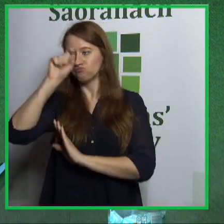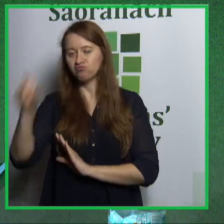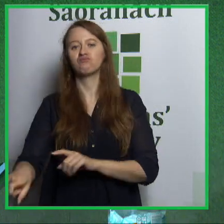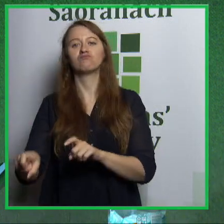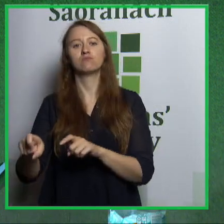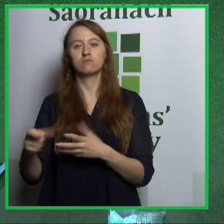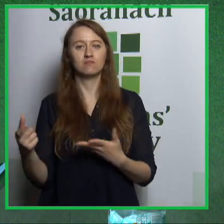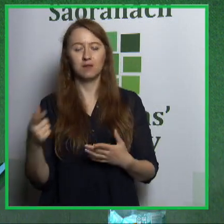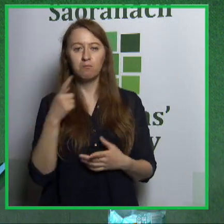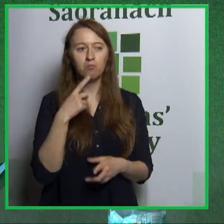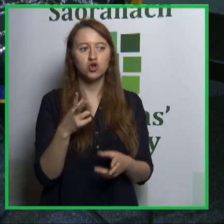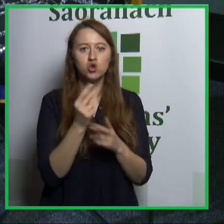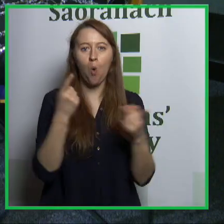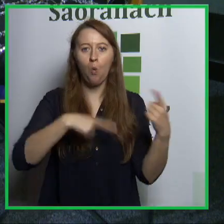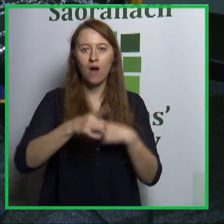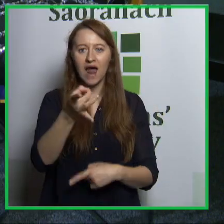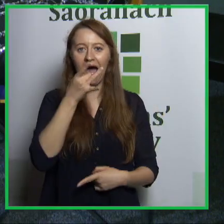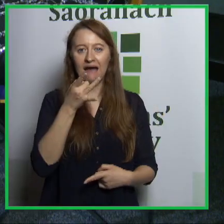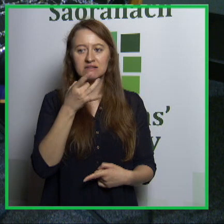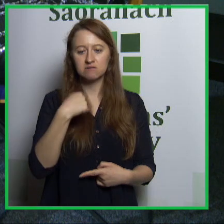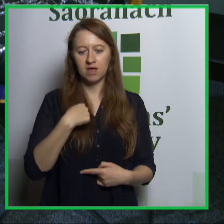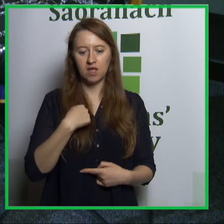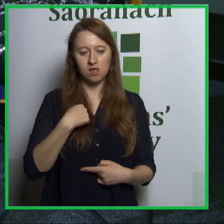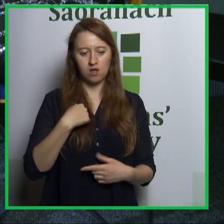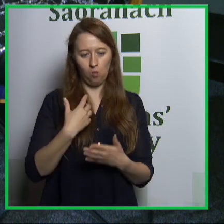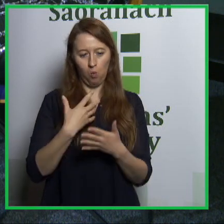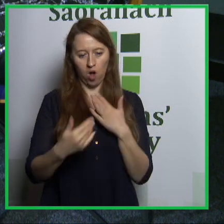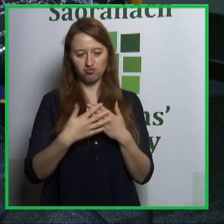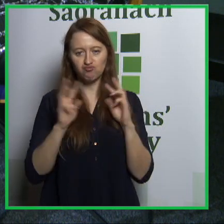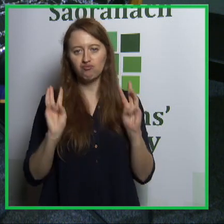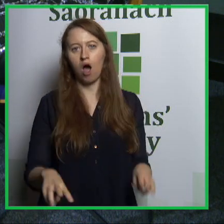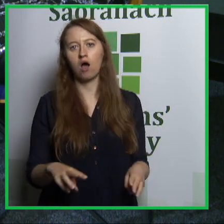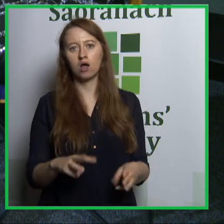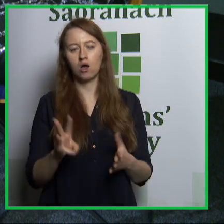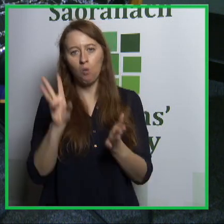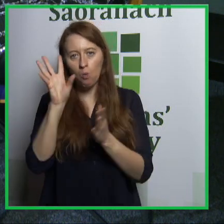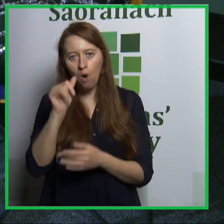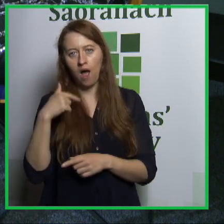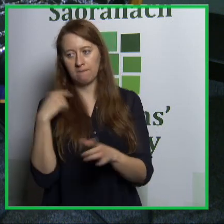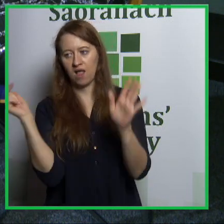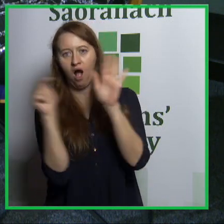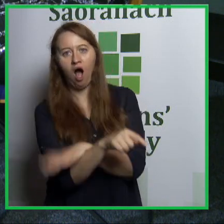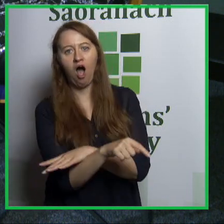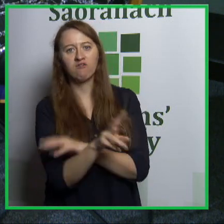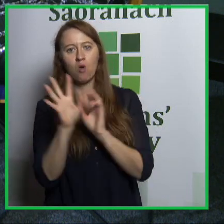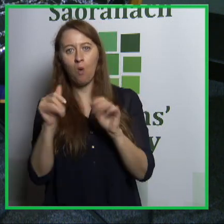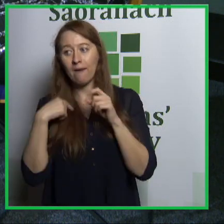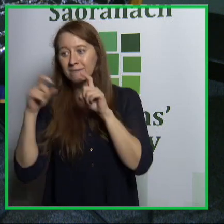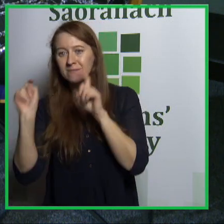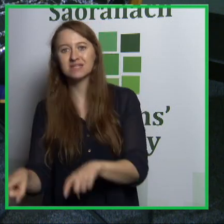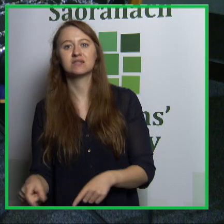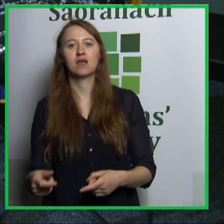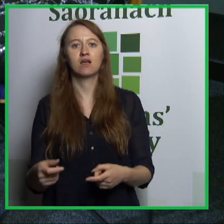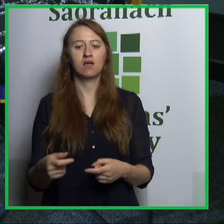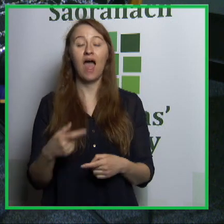what is going on? Why are you running away? Why are you here? Why are you... You know, and it's even like when I